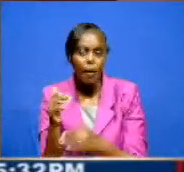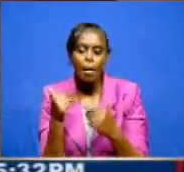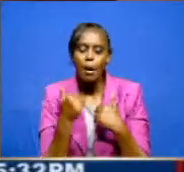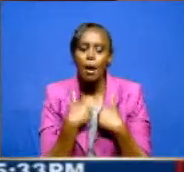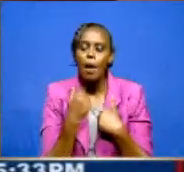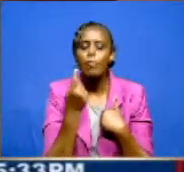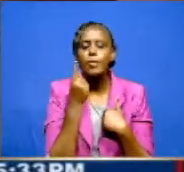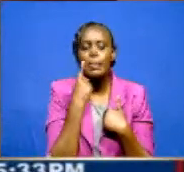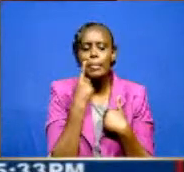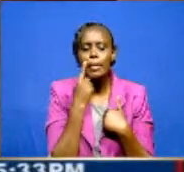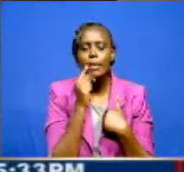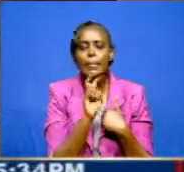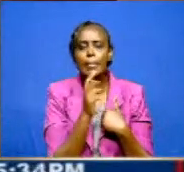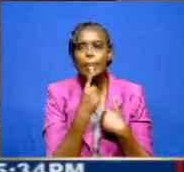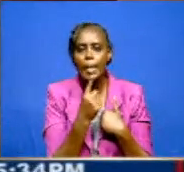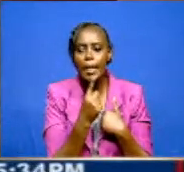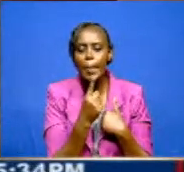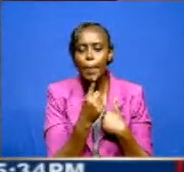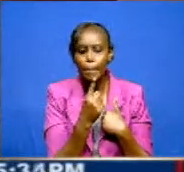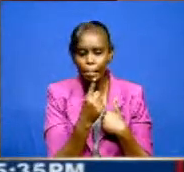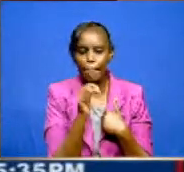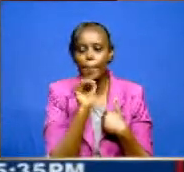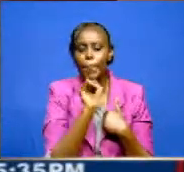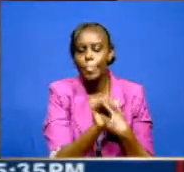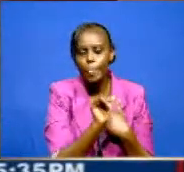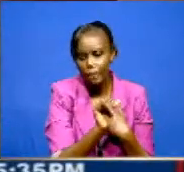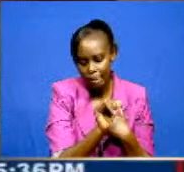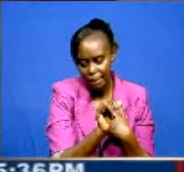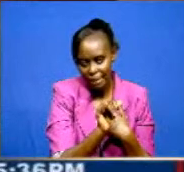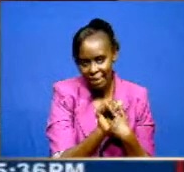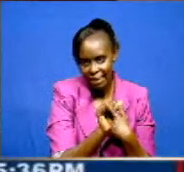seen a line there which says that